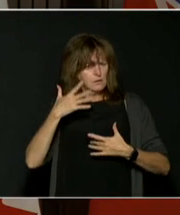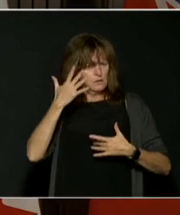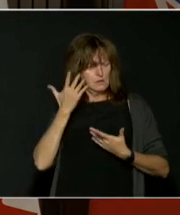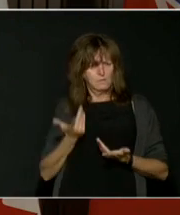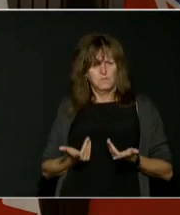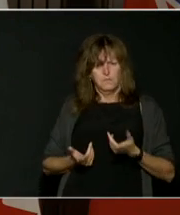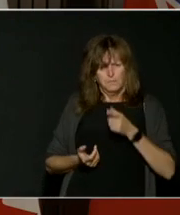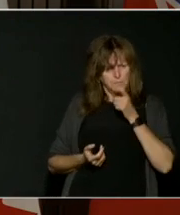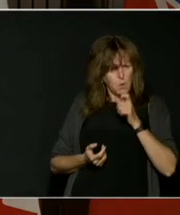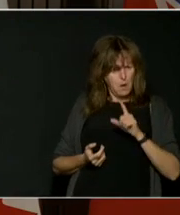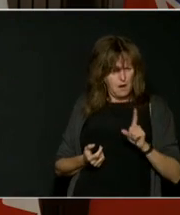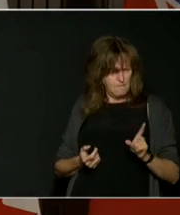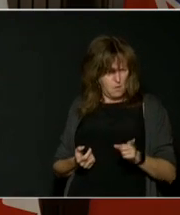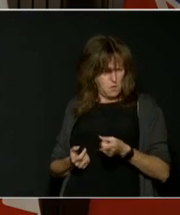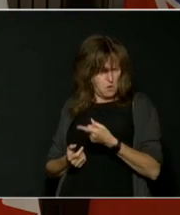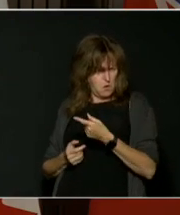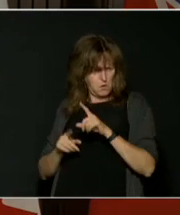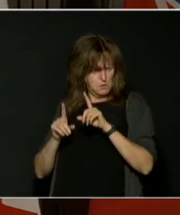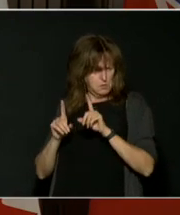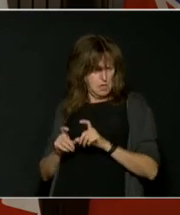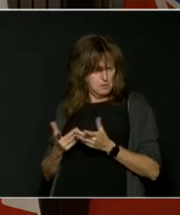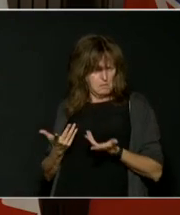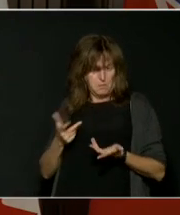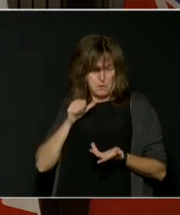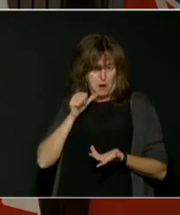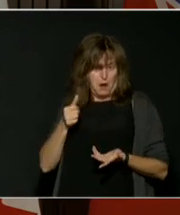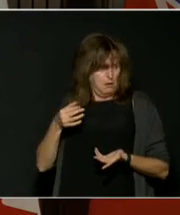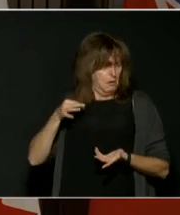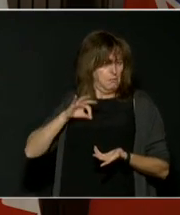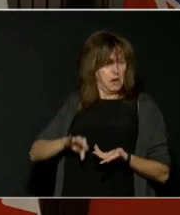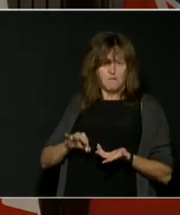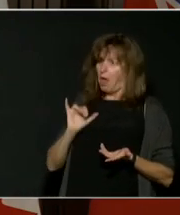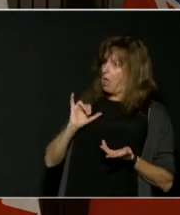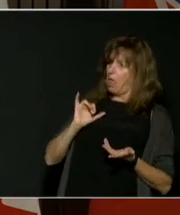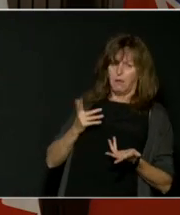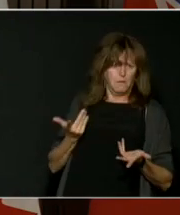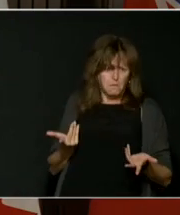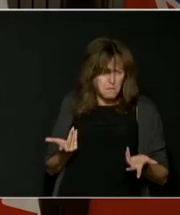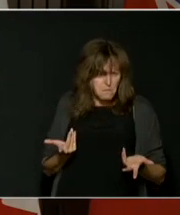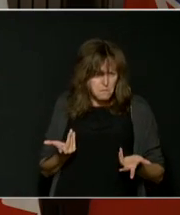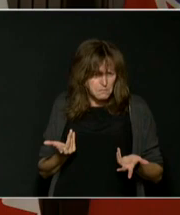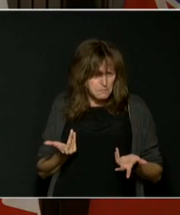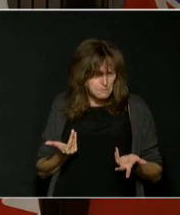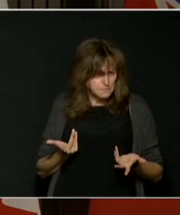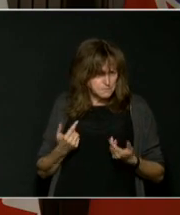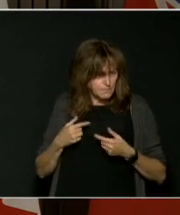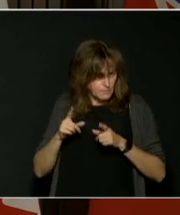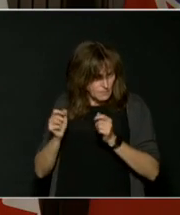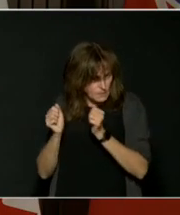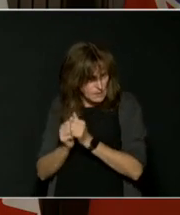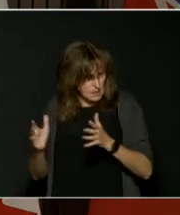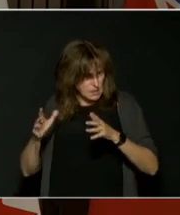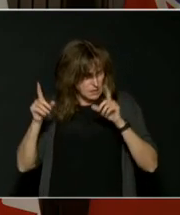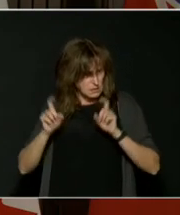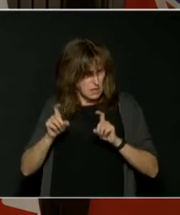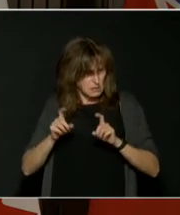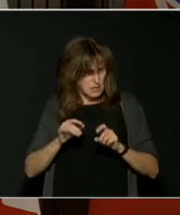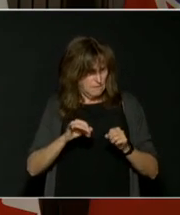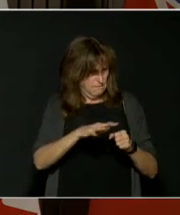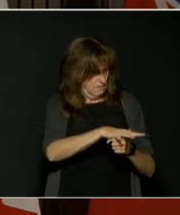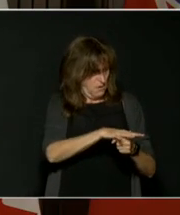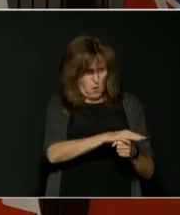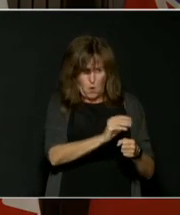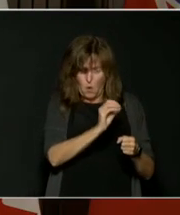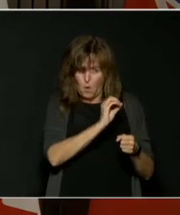of no value. In fact, what we found is when there's very little COVID in that group, what we end up